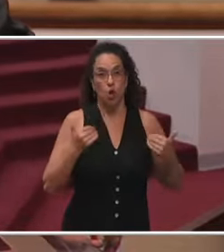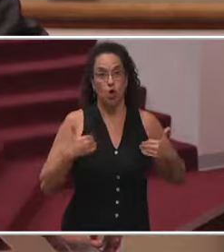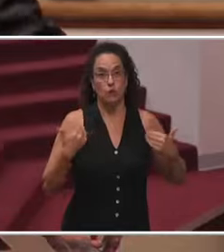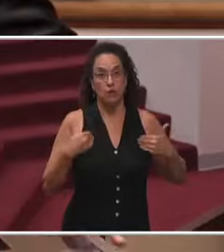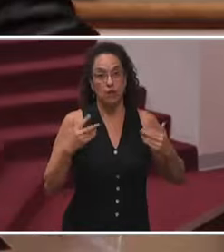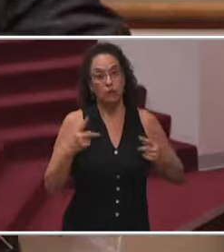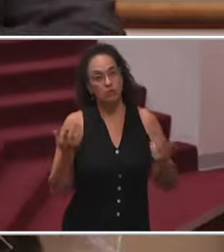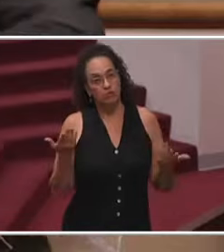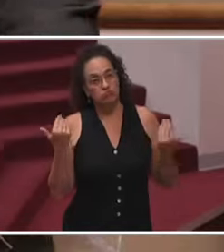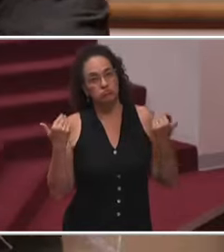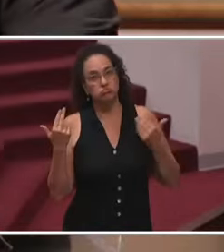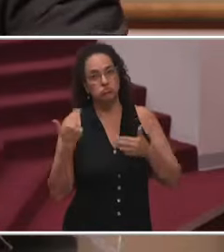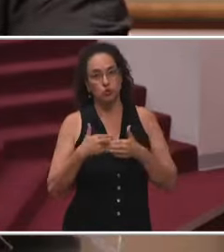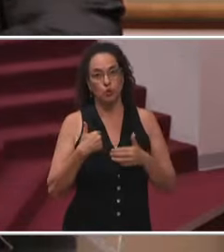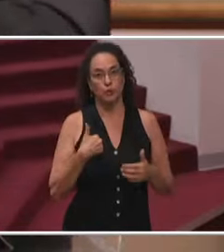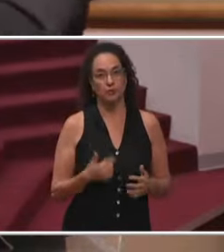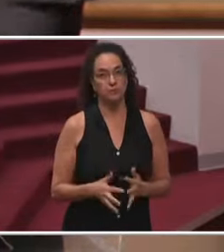so.